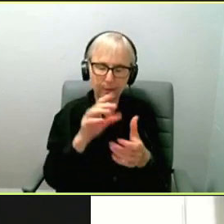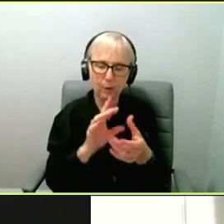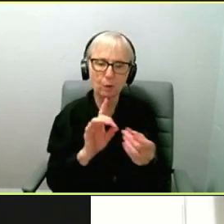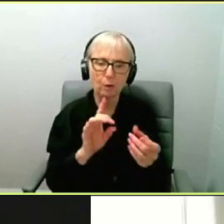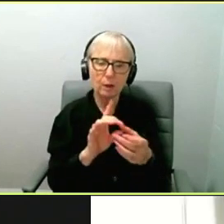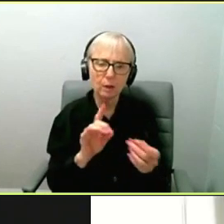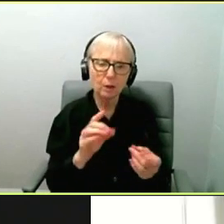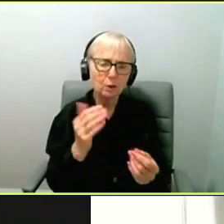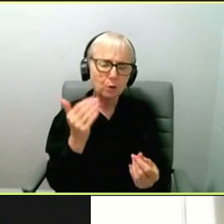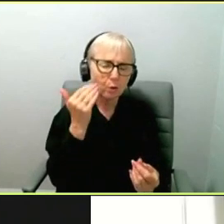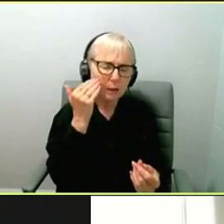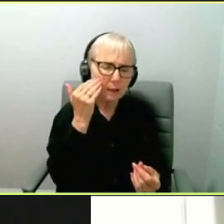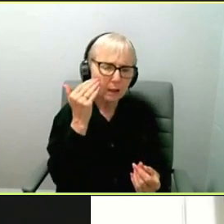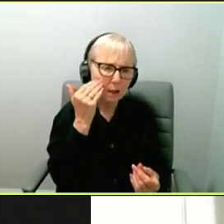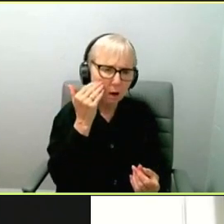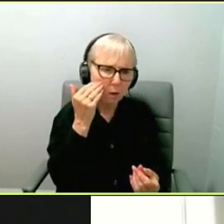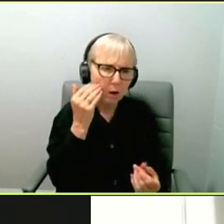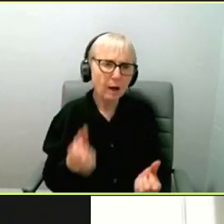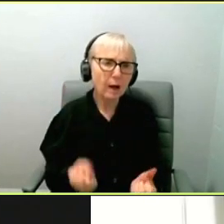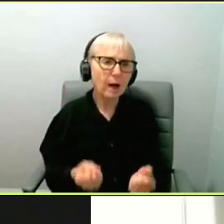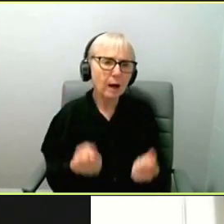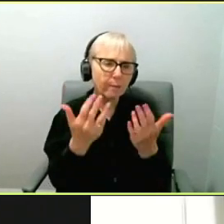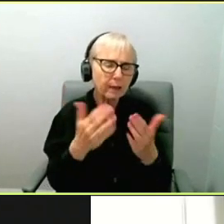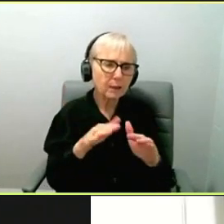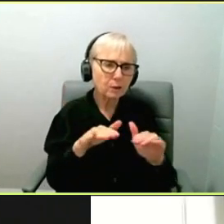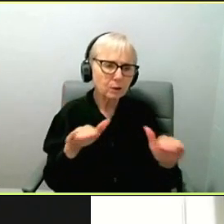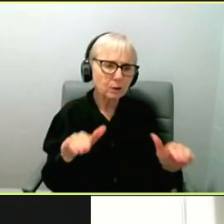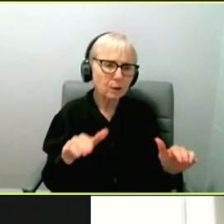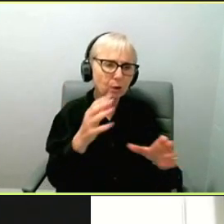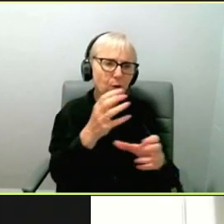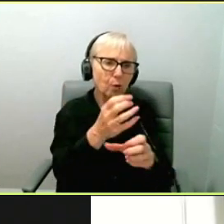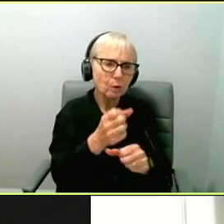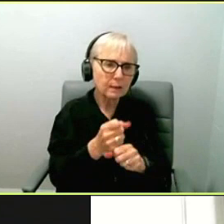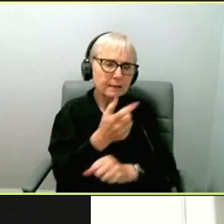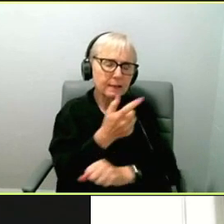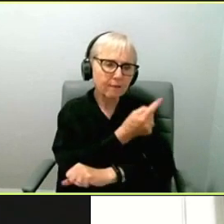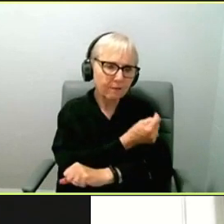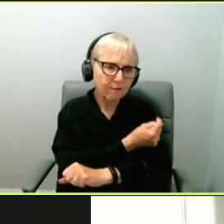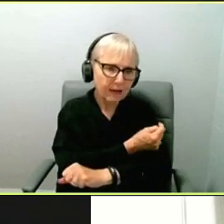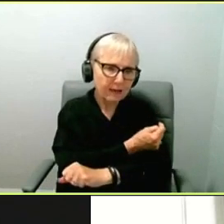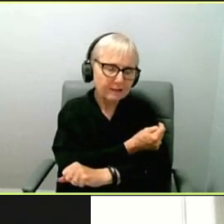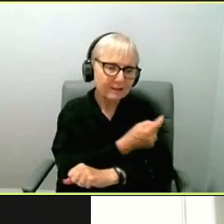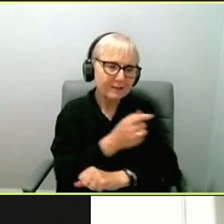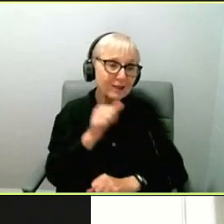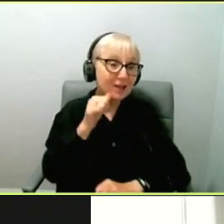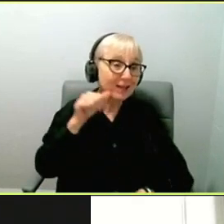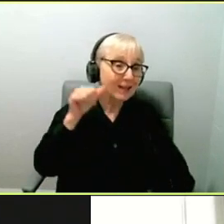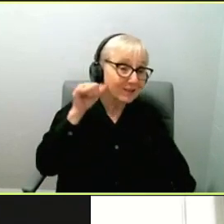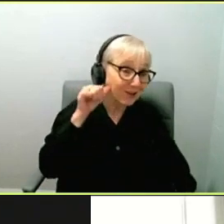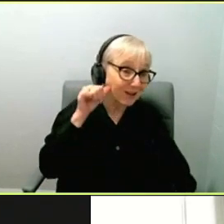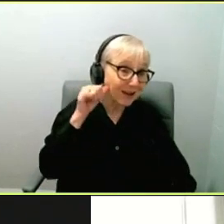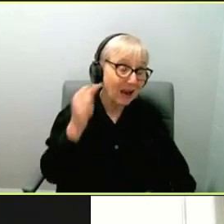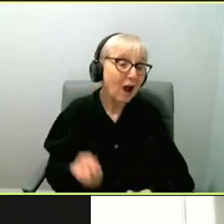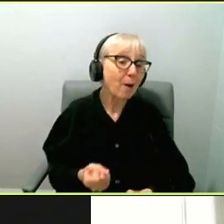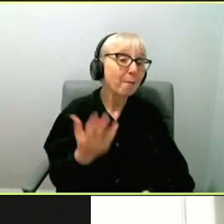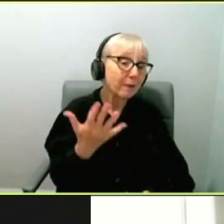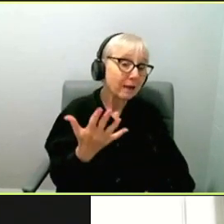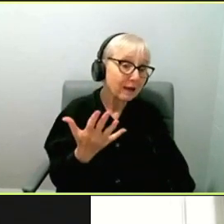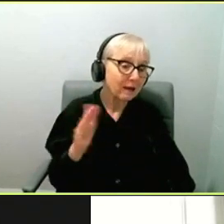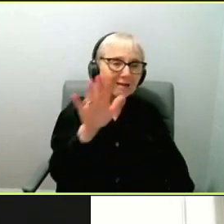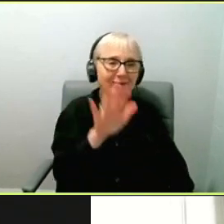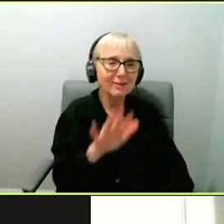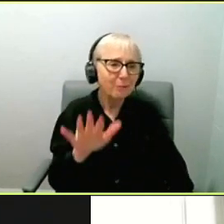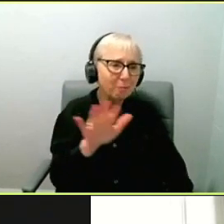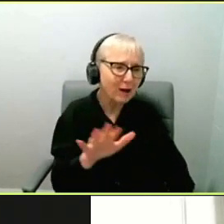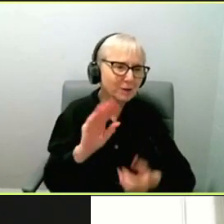do we know how many children received the vaccine yesterday? Was the first day that it was available, or an approximate